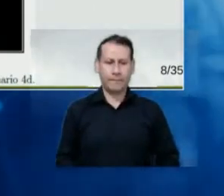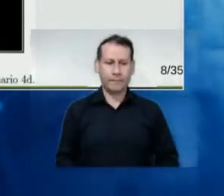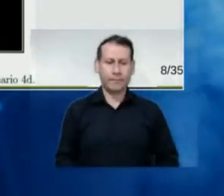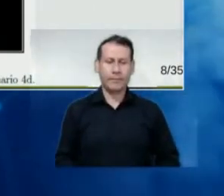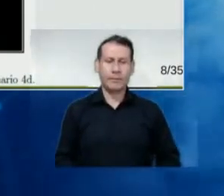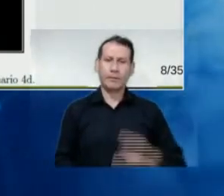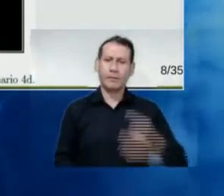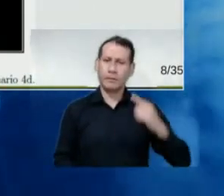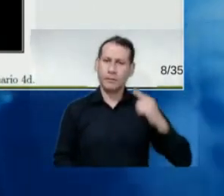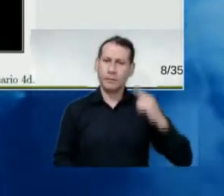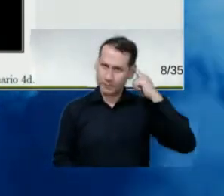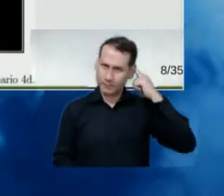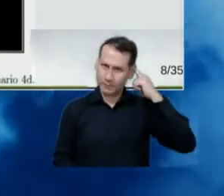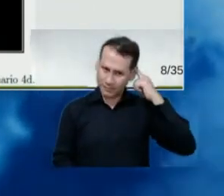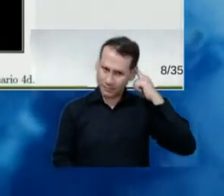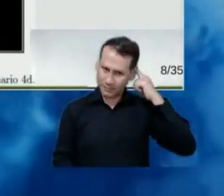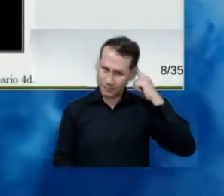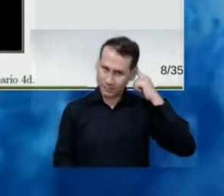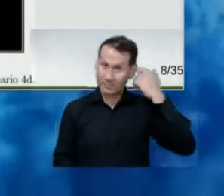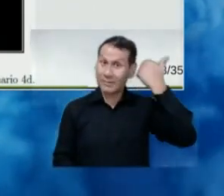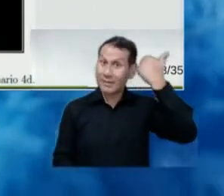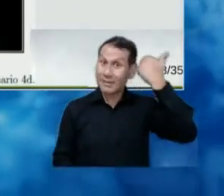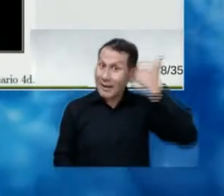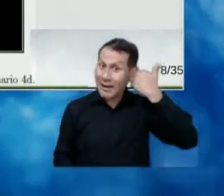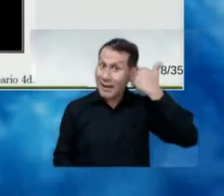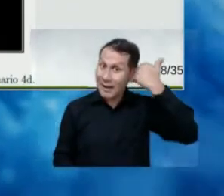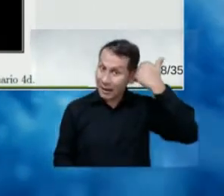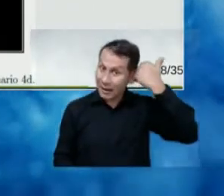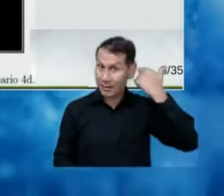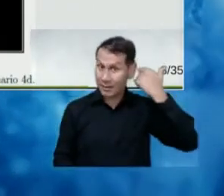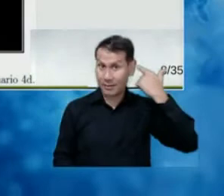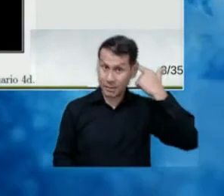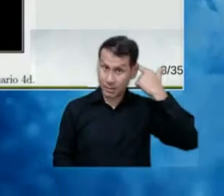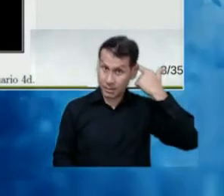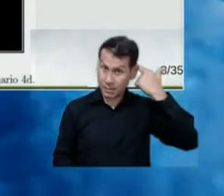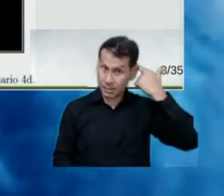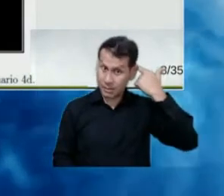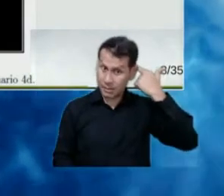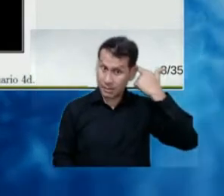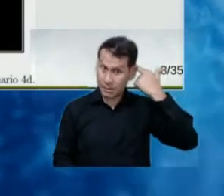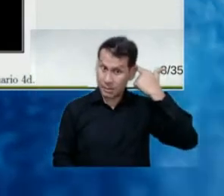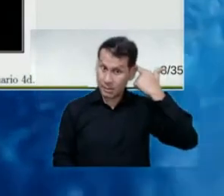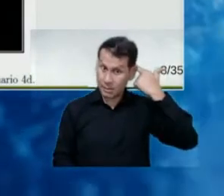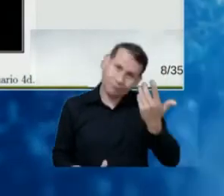on the ear, and you have in the outside of the ear